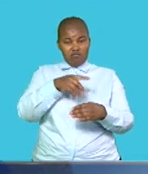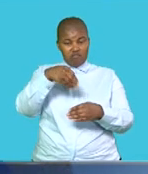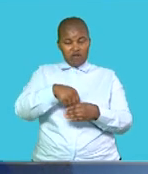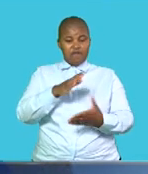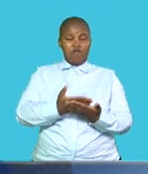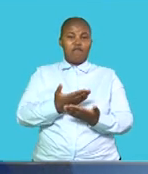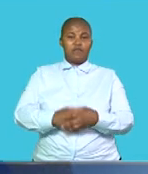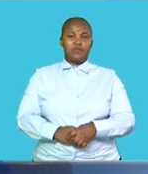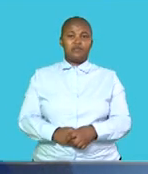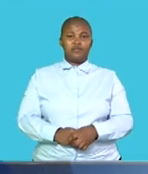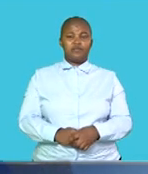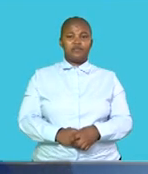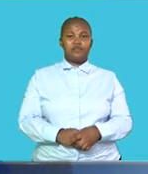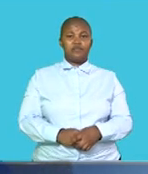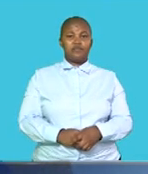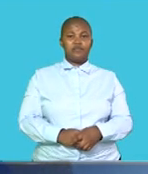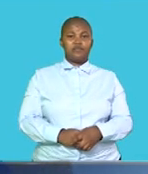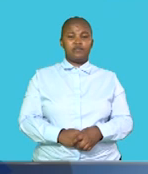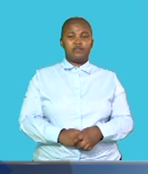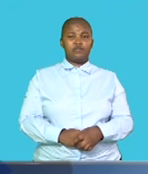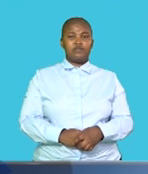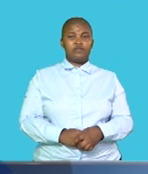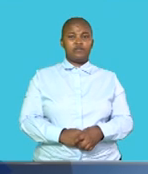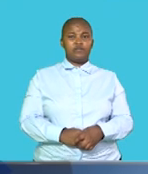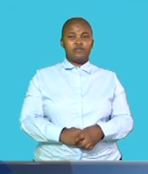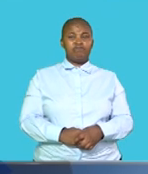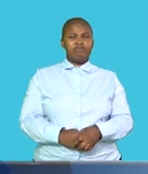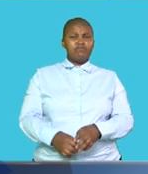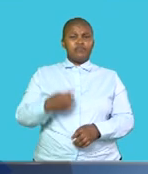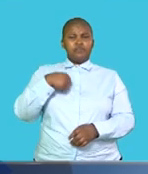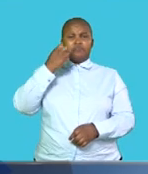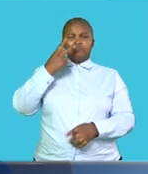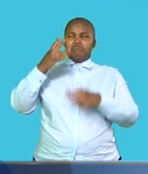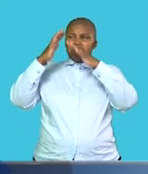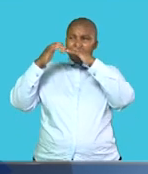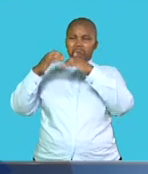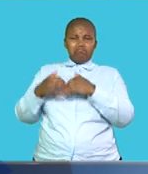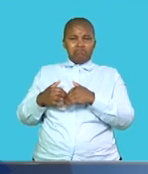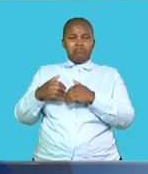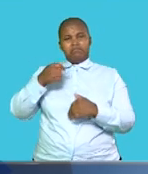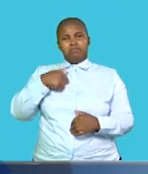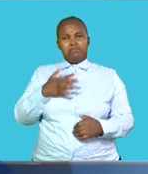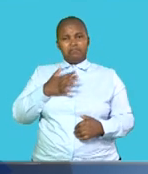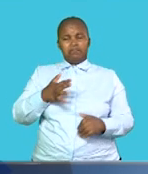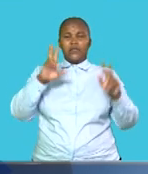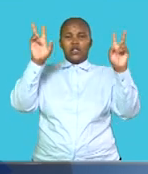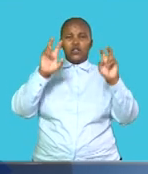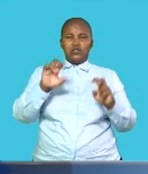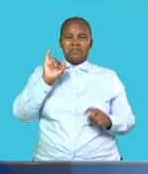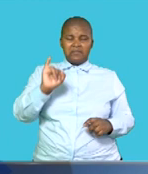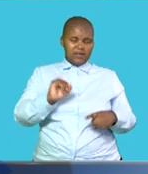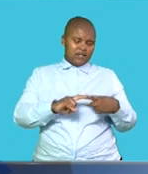Are ticking all the boxes of a collapsing state. We have bad electricity, we have bad